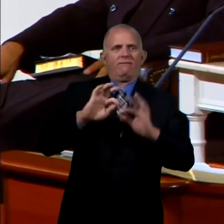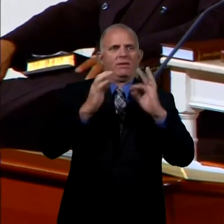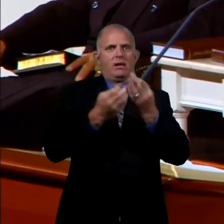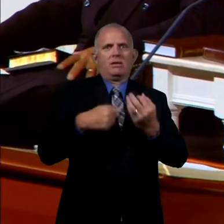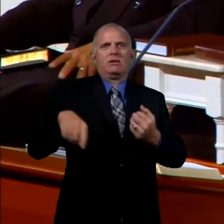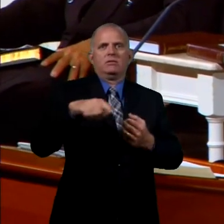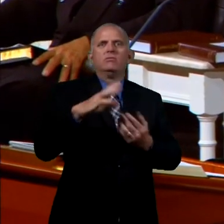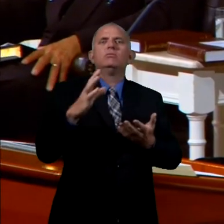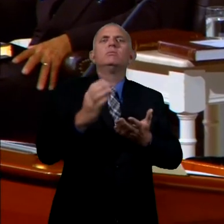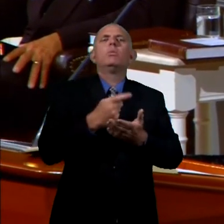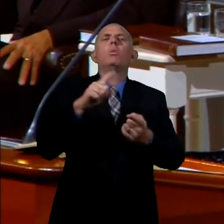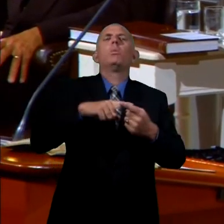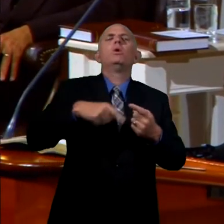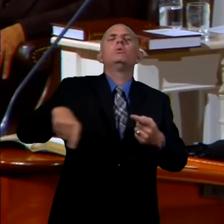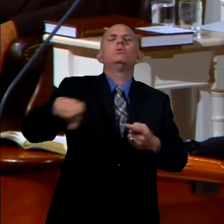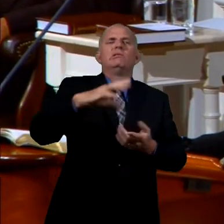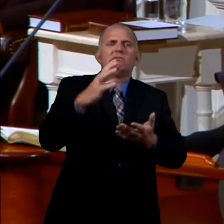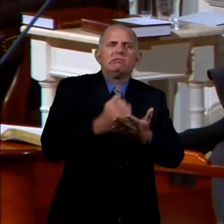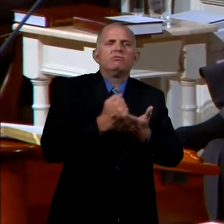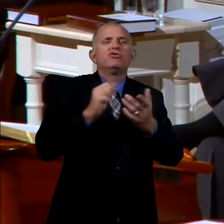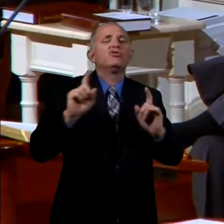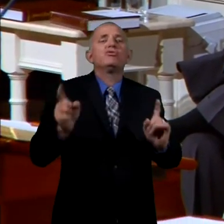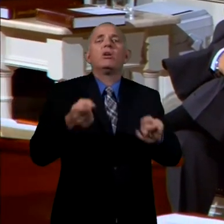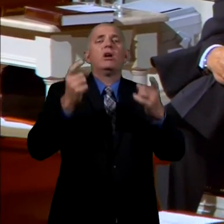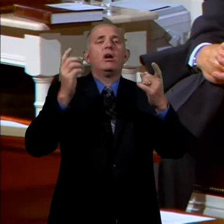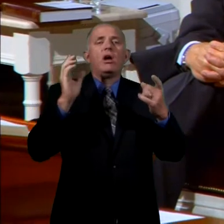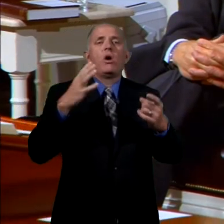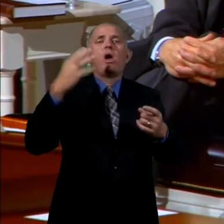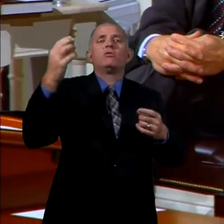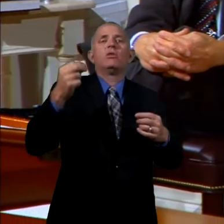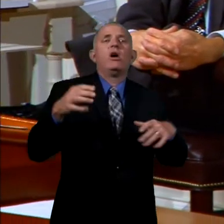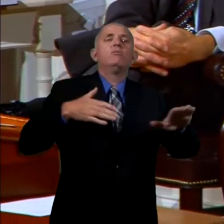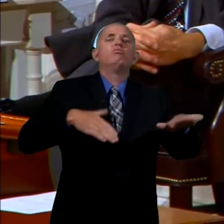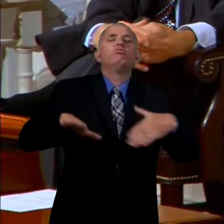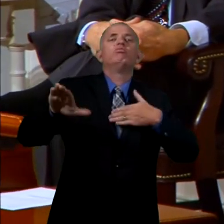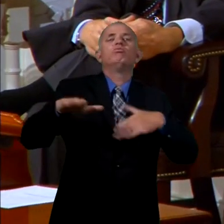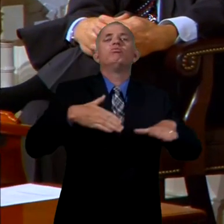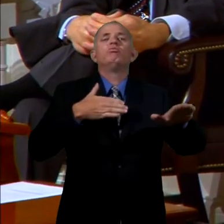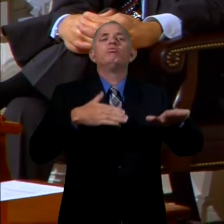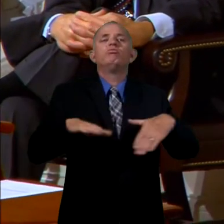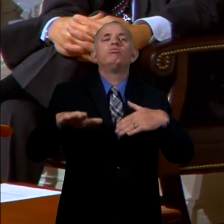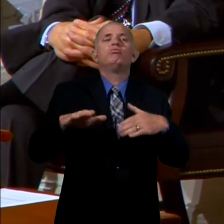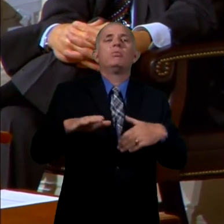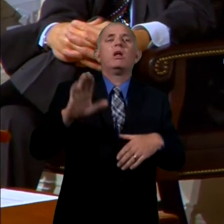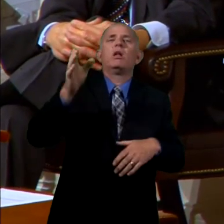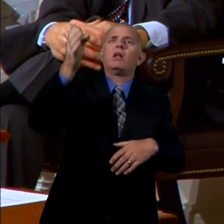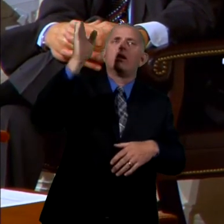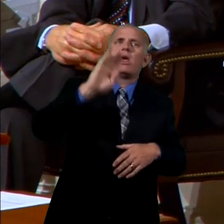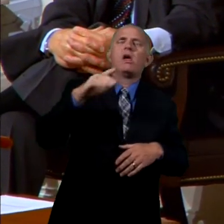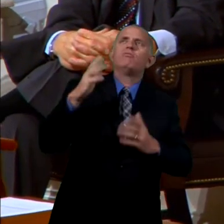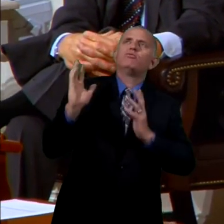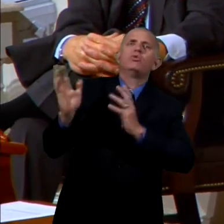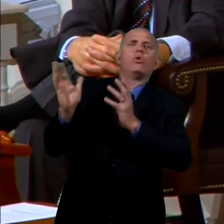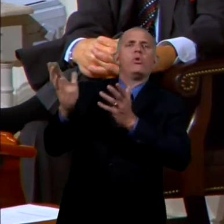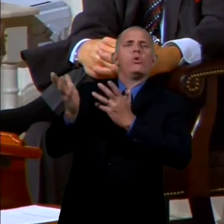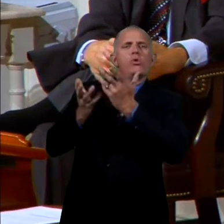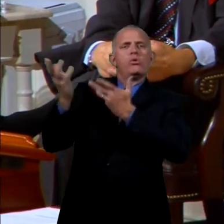a walk outside, just said, you know what, God, I just want to talk with you for a little bit?